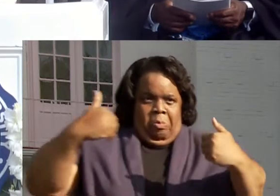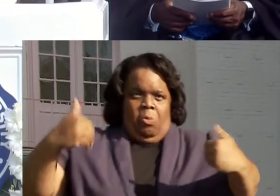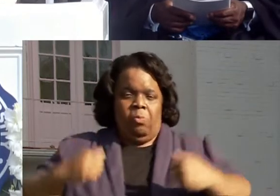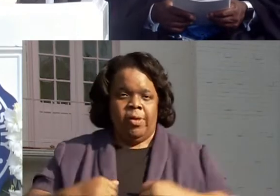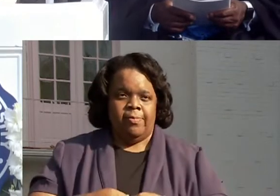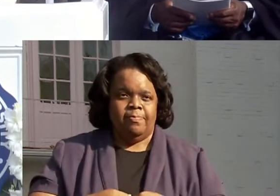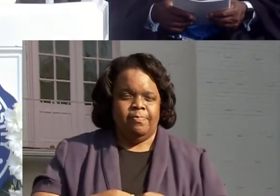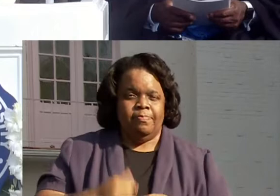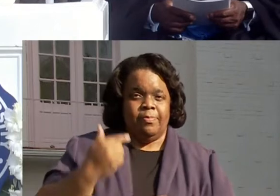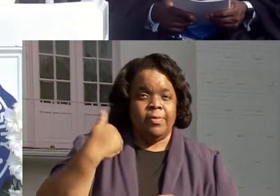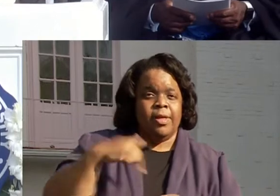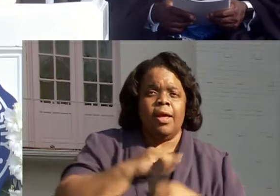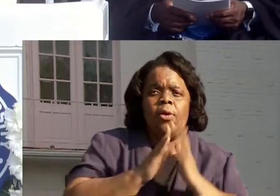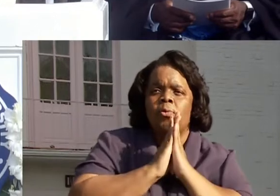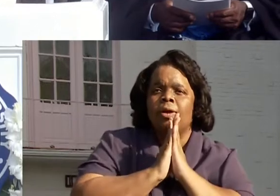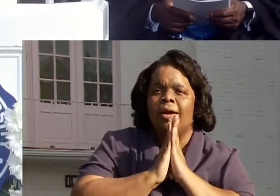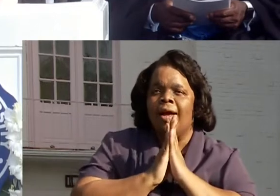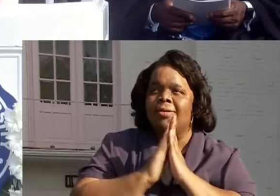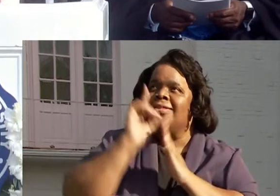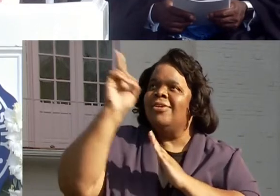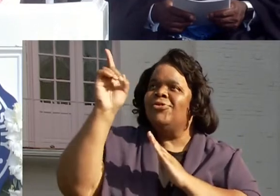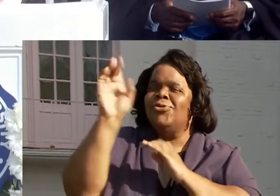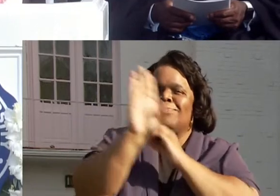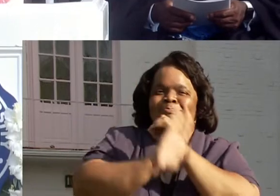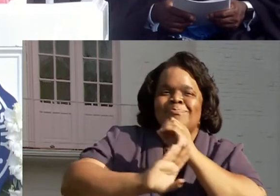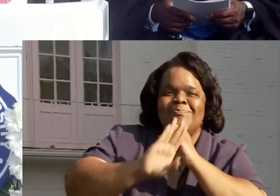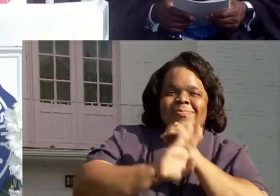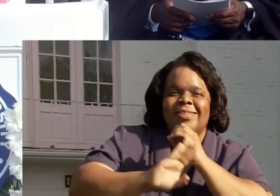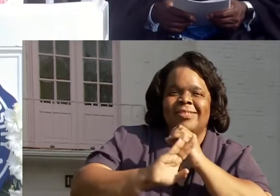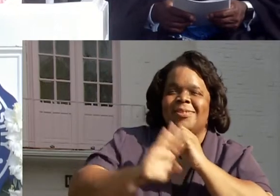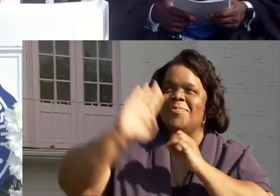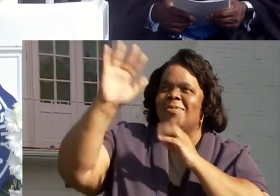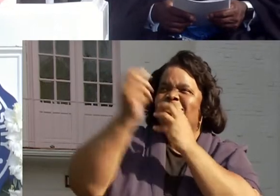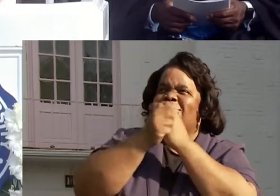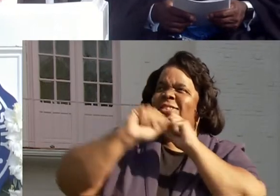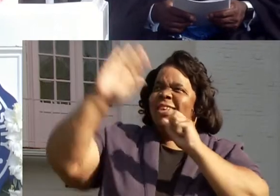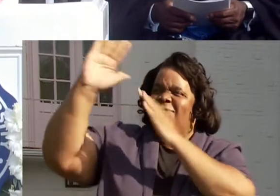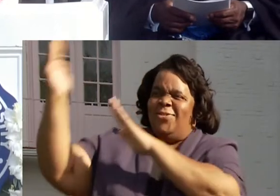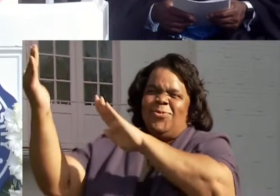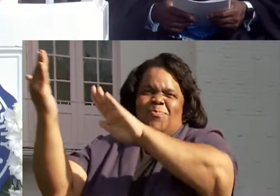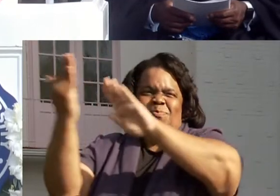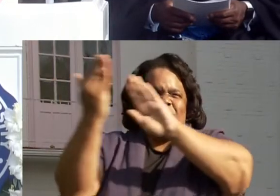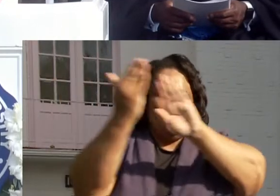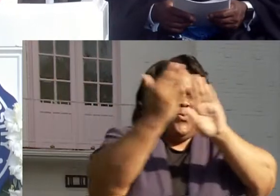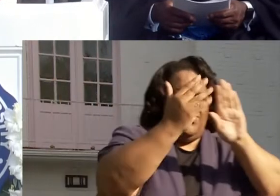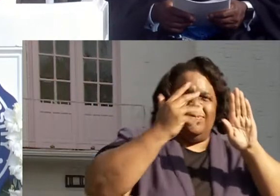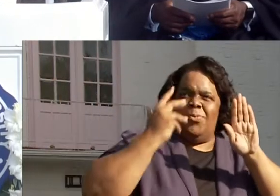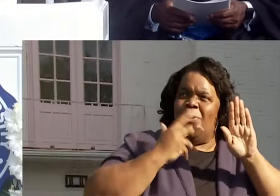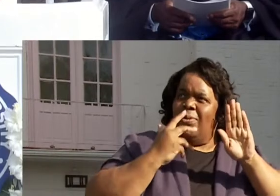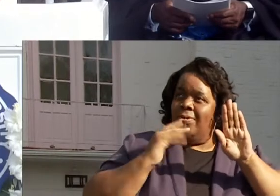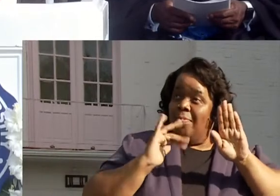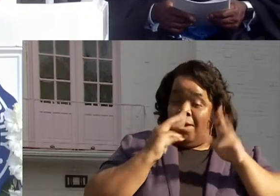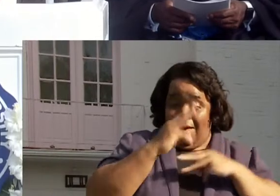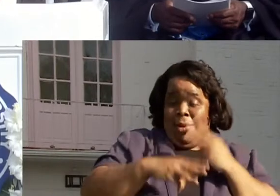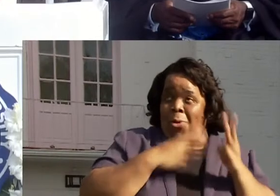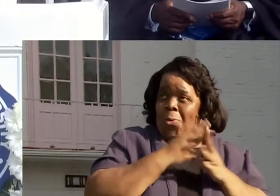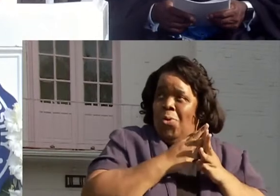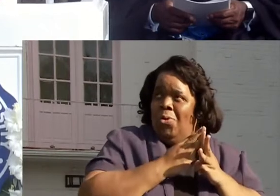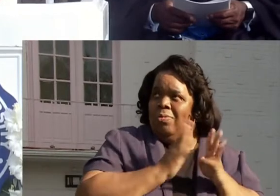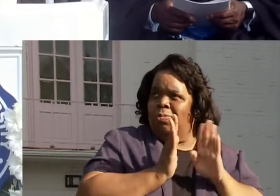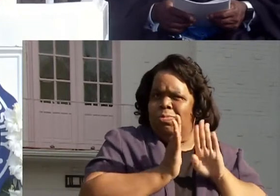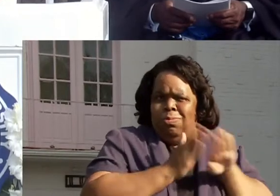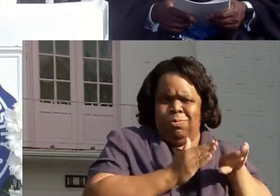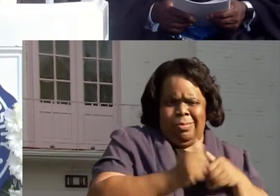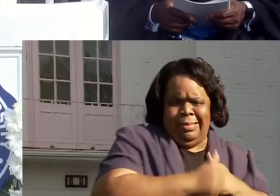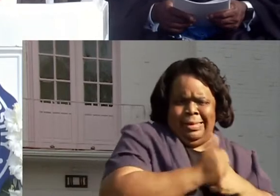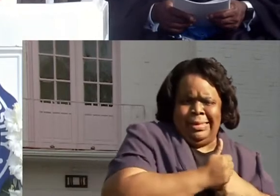We ask that you would hide them in the safety of your powerful presence. Our world is currently anxious, is